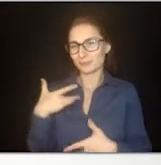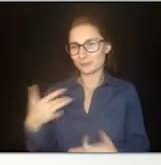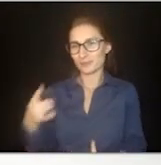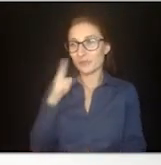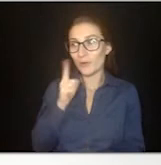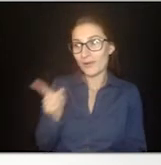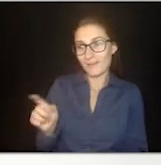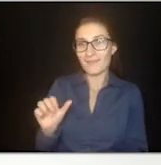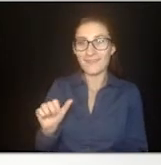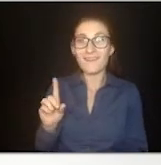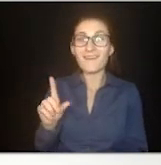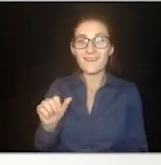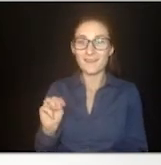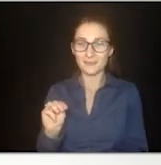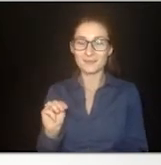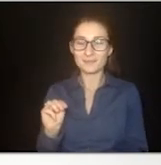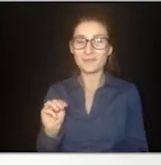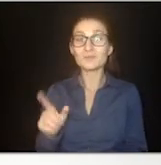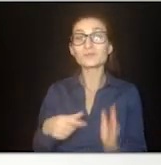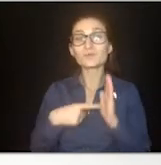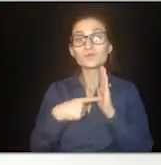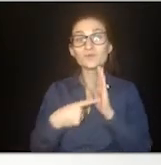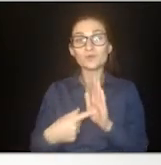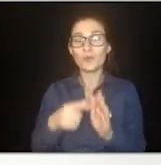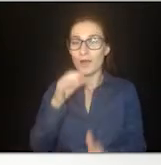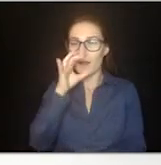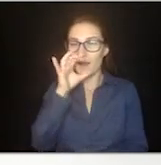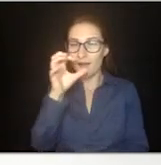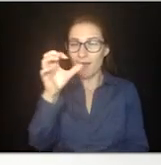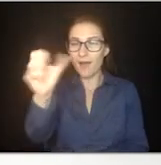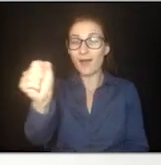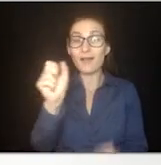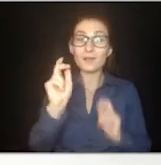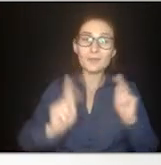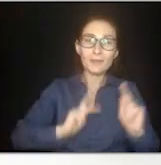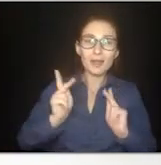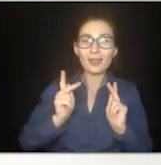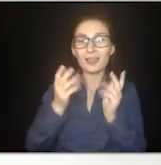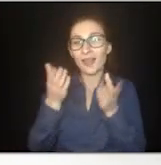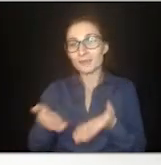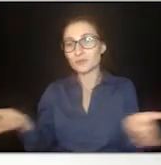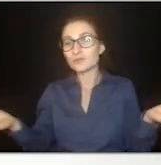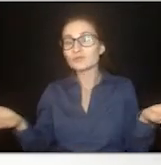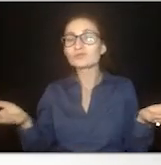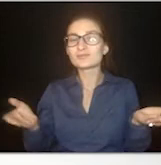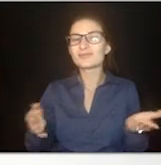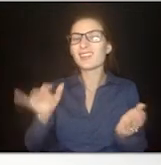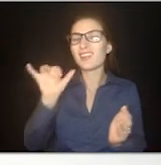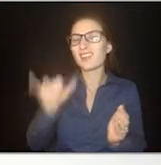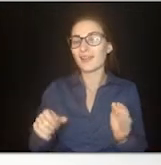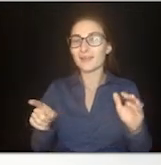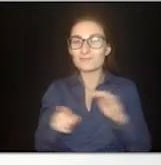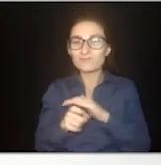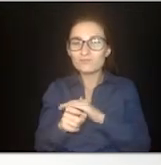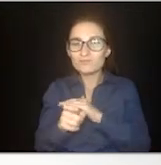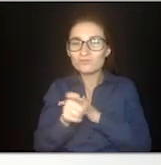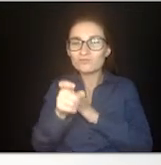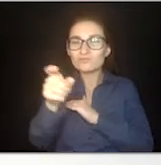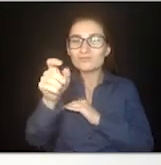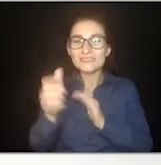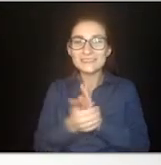is typical for Adam. He demonstrates attention to objects and people using emerging exploration